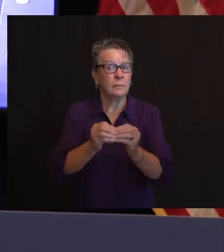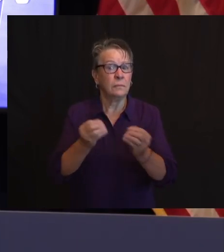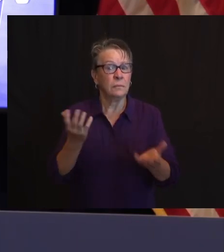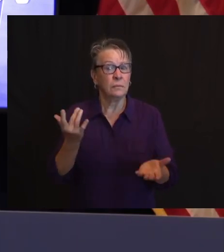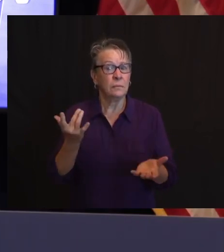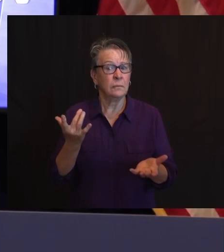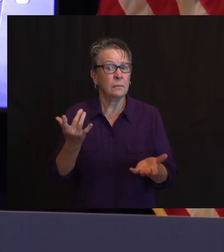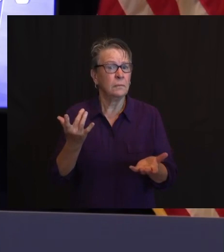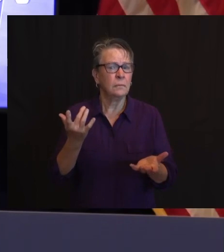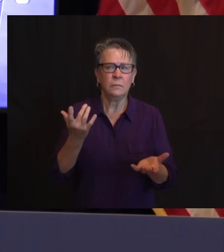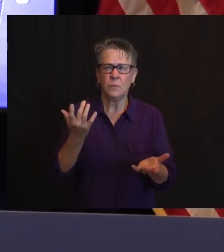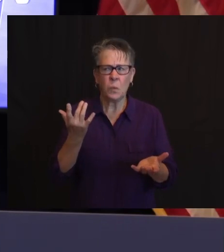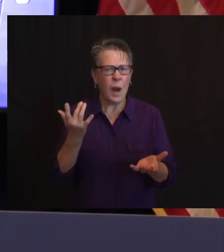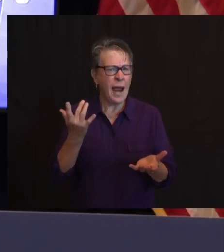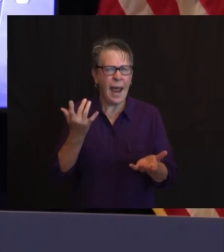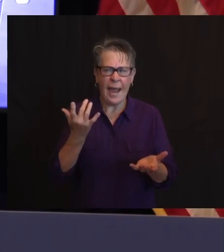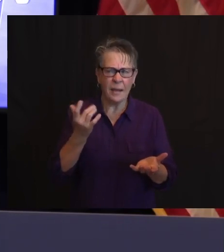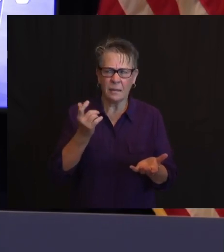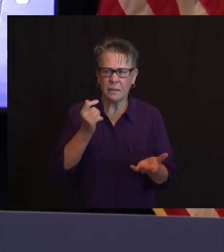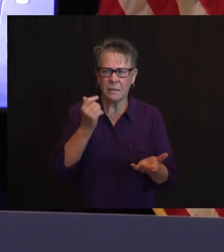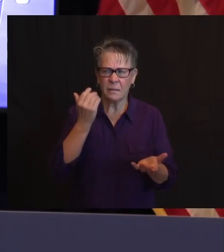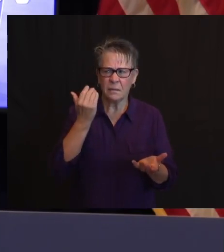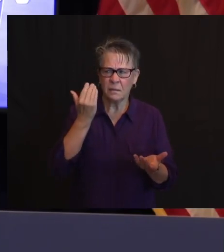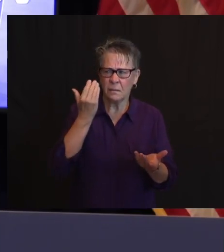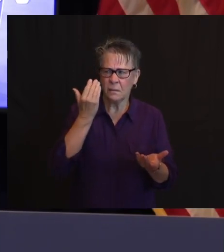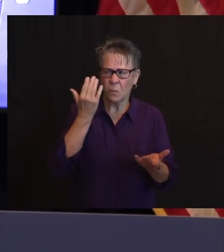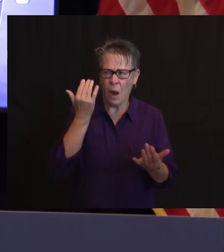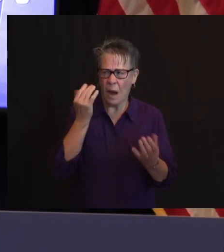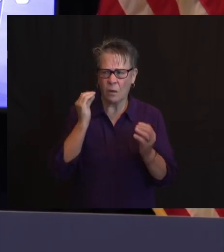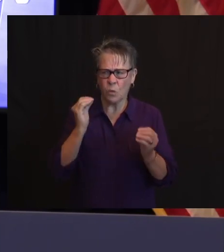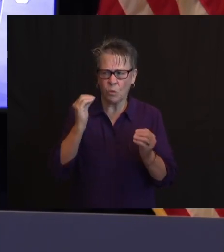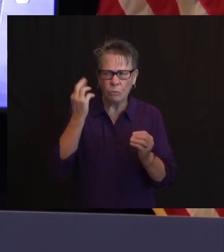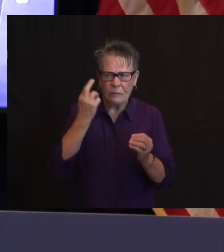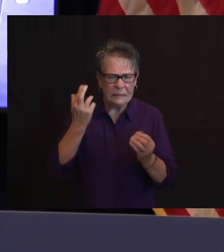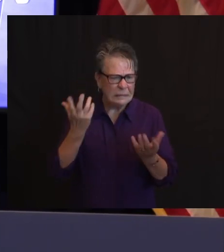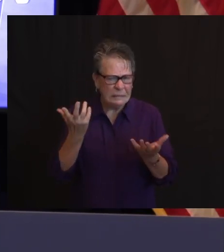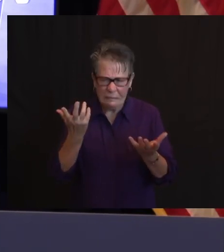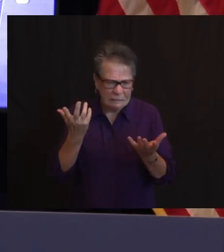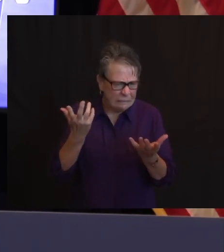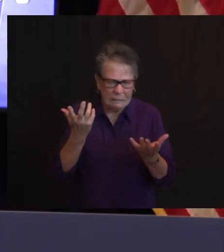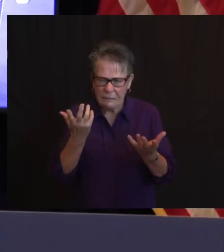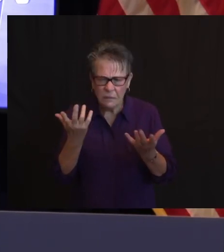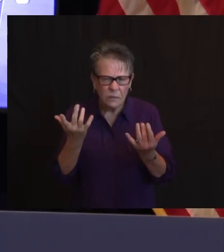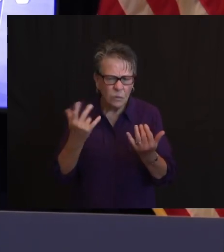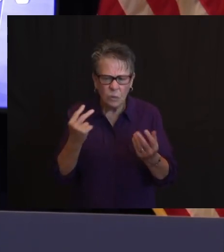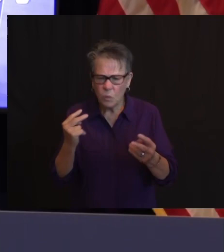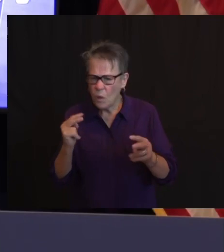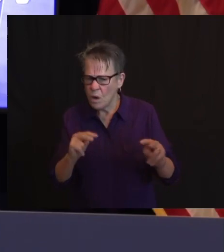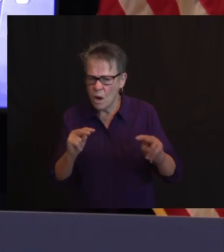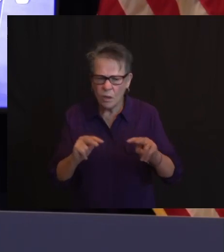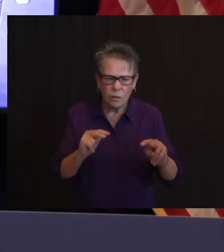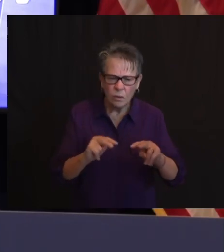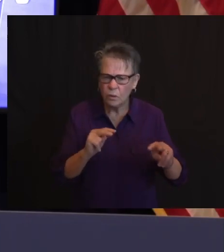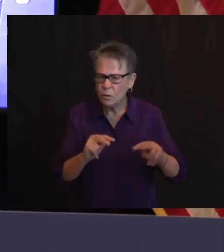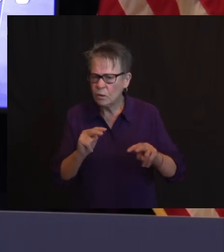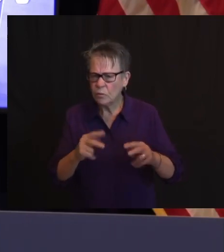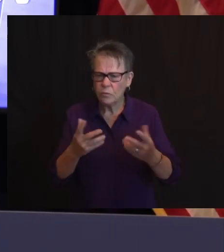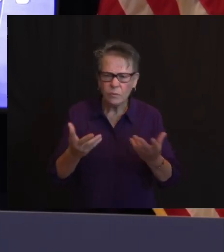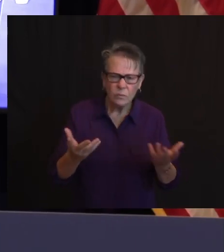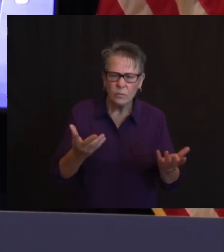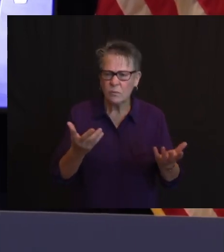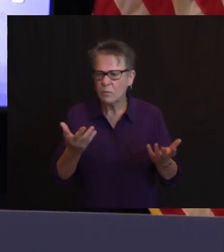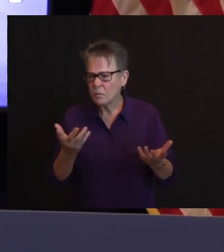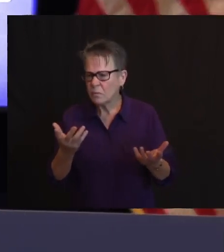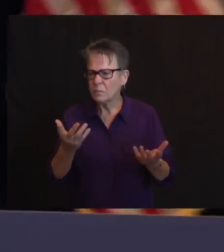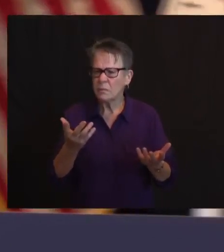now, but again, we're remaining very vigilant because Lakewood has been a hot spot in the past, and we want to make sure it doesn't happen again.